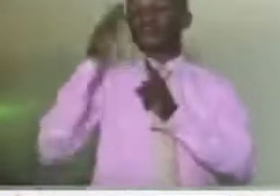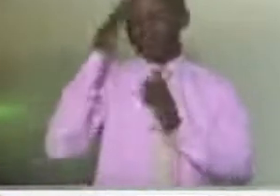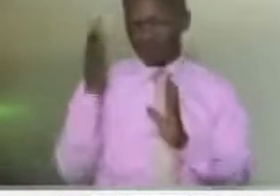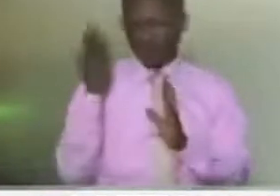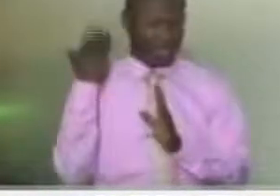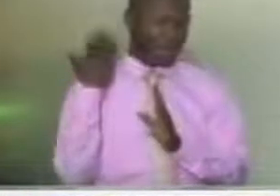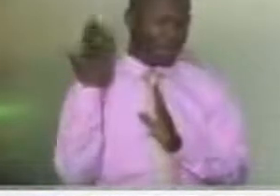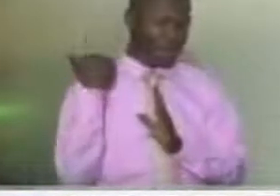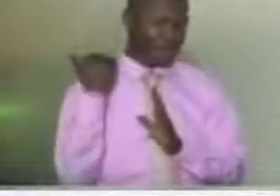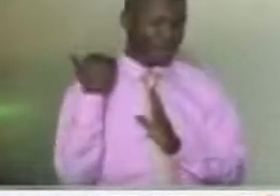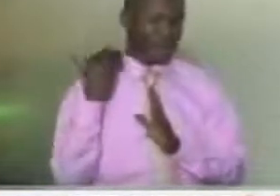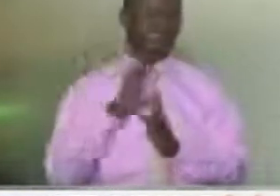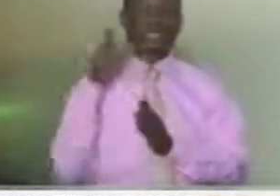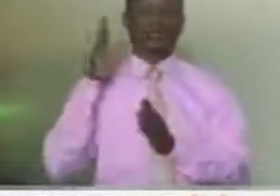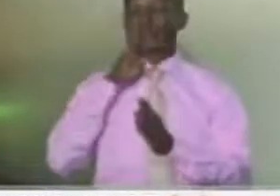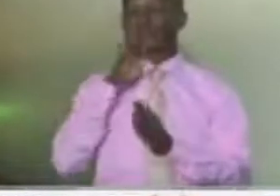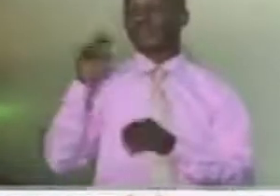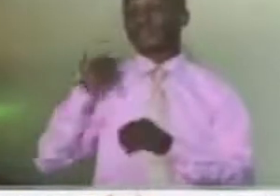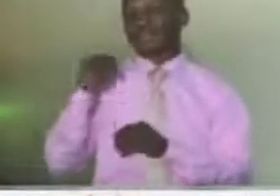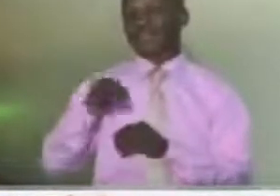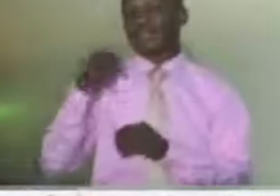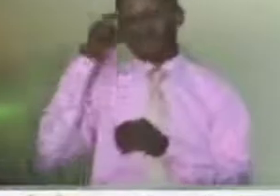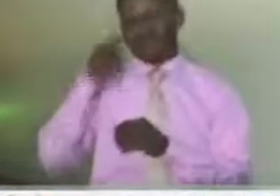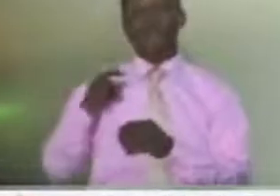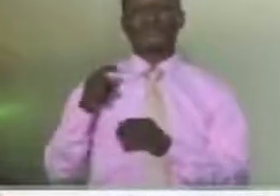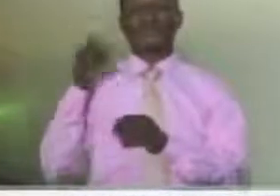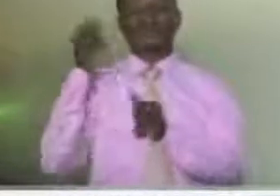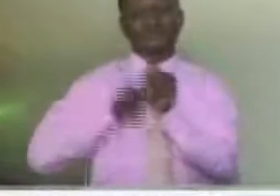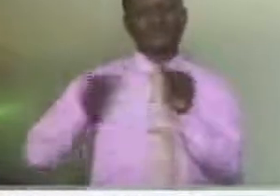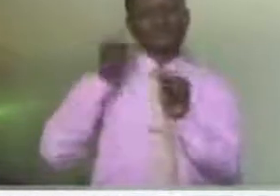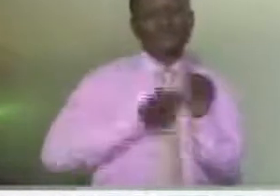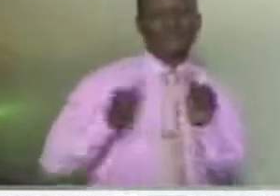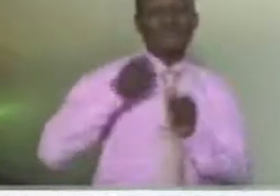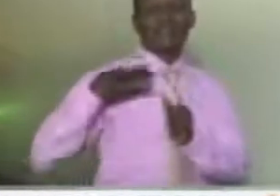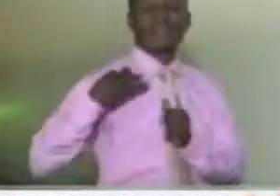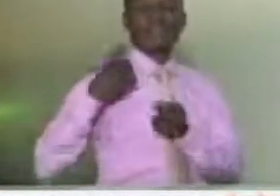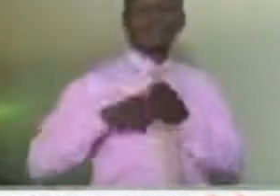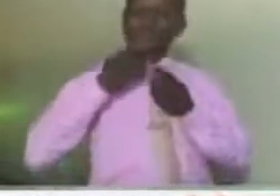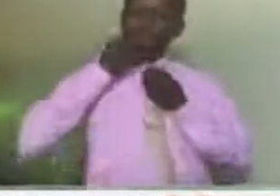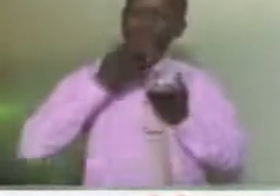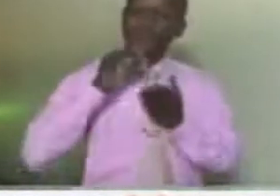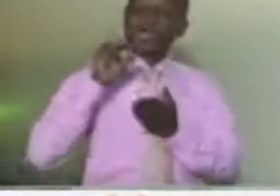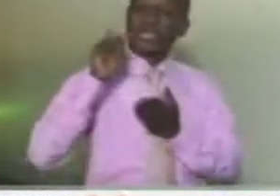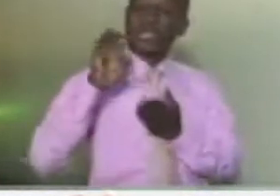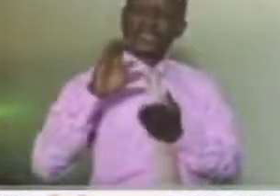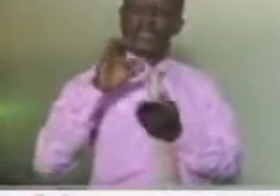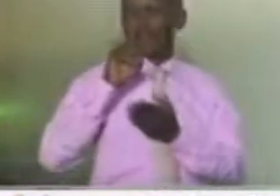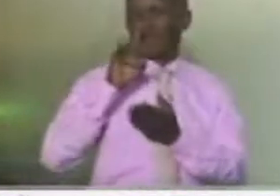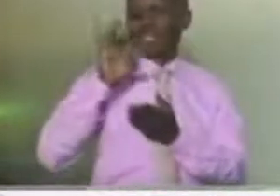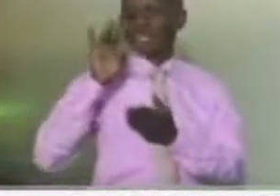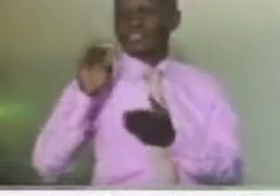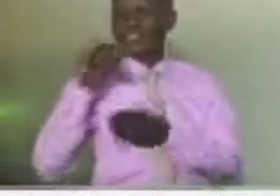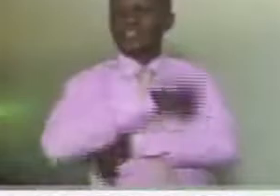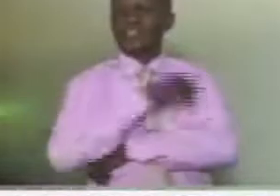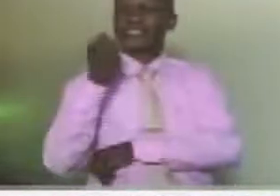law, there will be need for a list of candidates to be sent to INEC 180 days before the